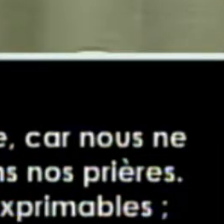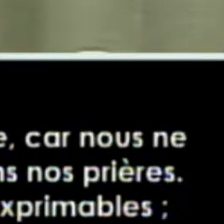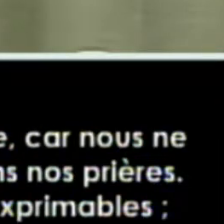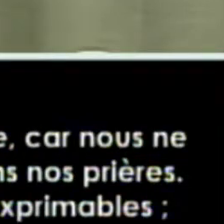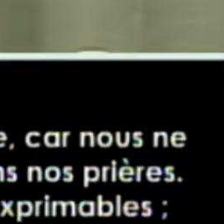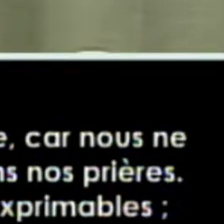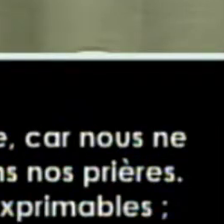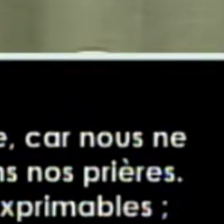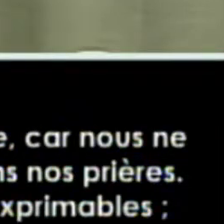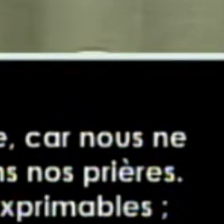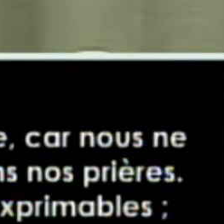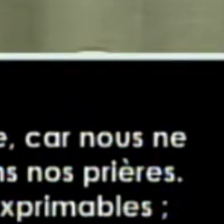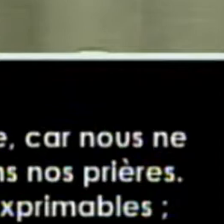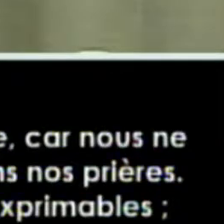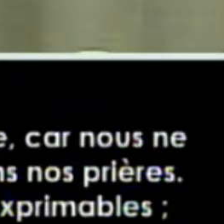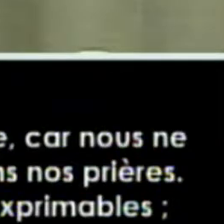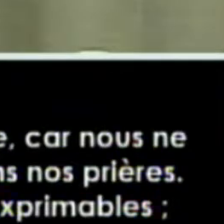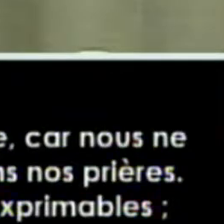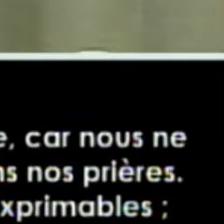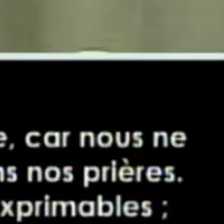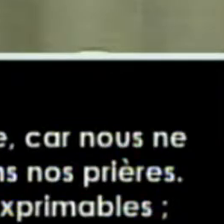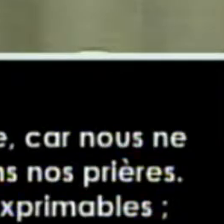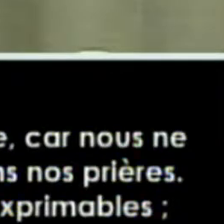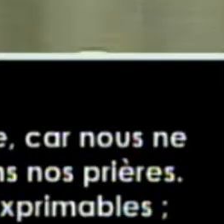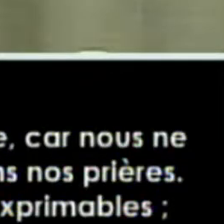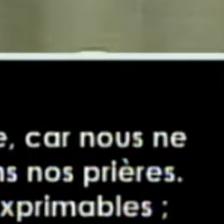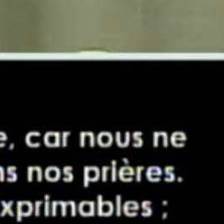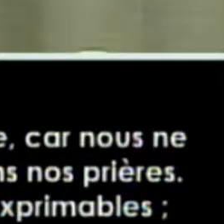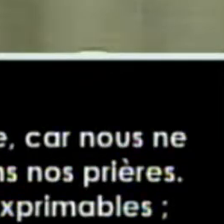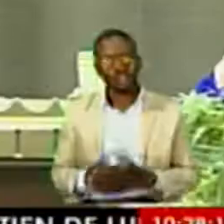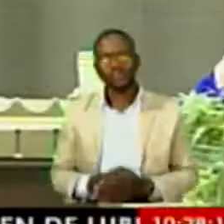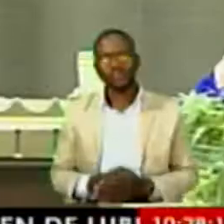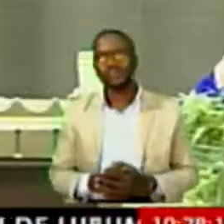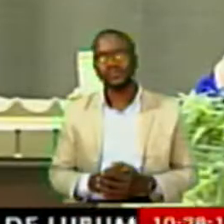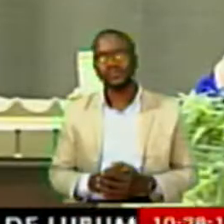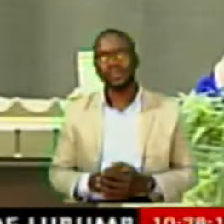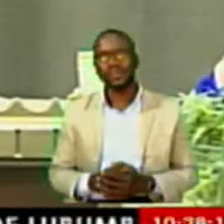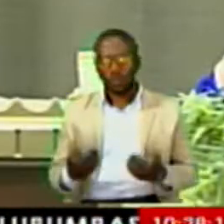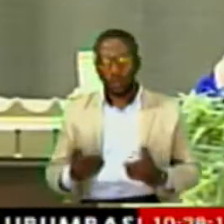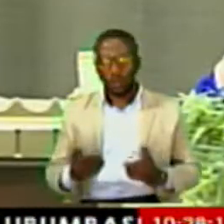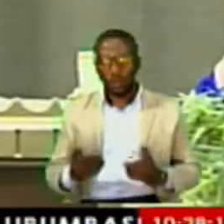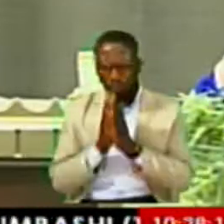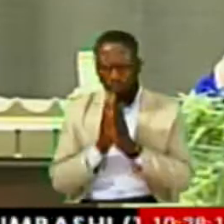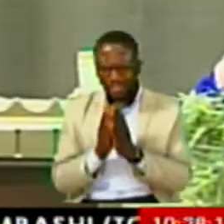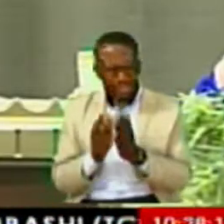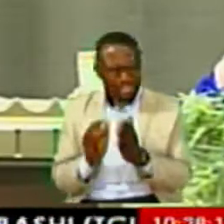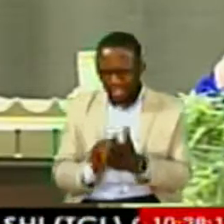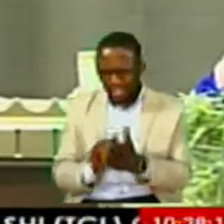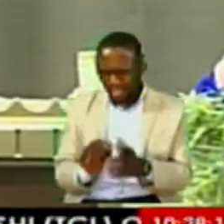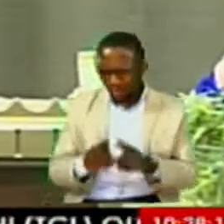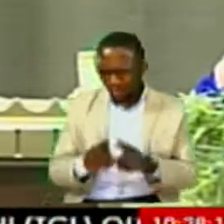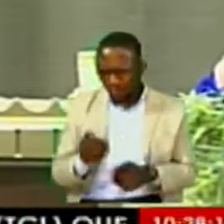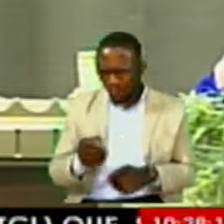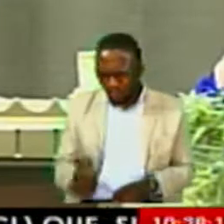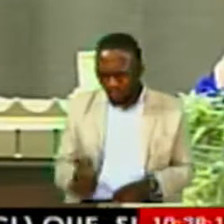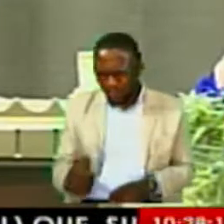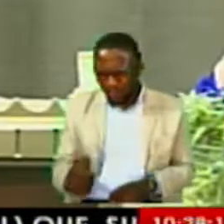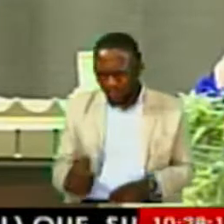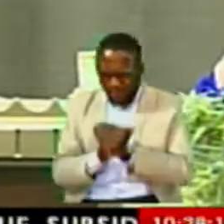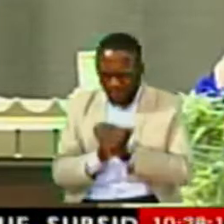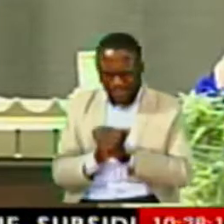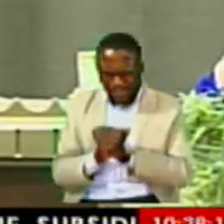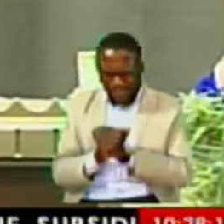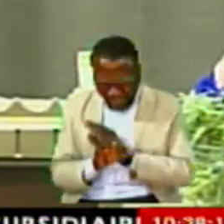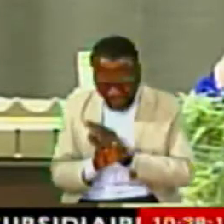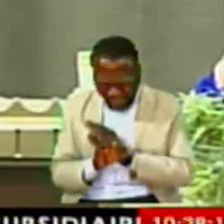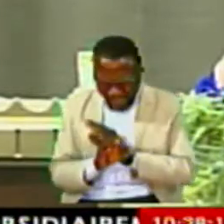savez ce qui arrive quand vous voulez prier. Do you know what happens when we are praying? C'est comme si vous êtes pressé, vous voulez terminer. It's as if you are in a hurry,